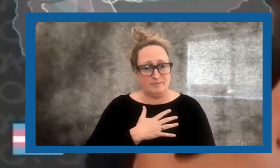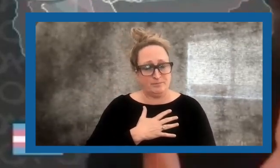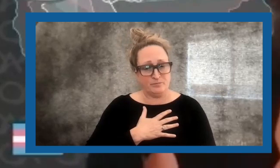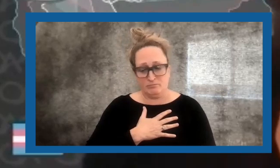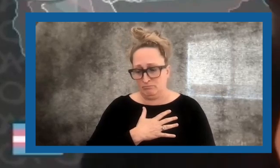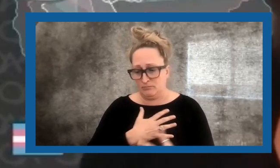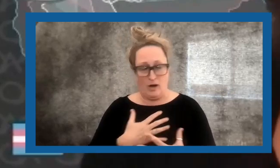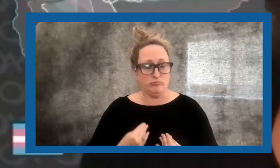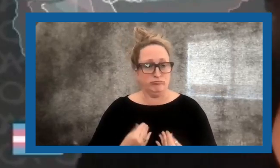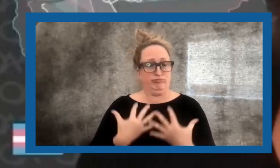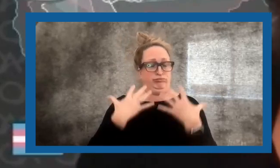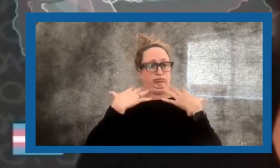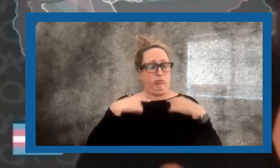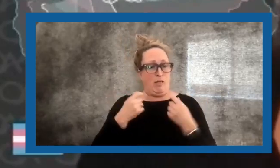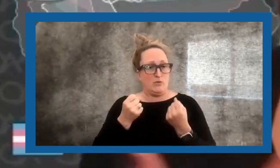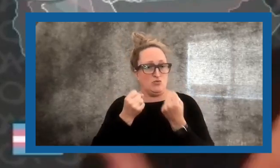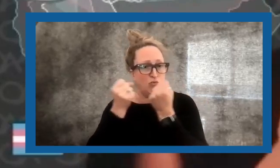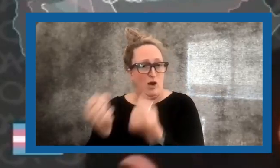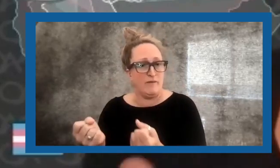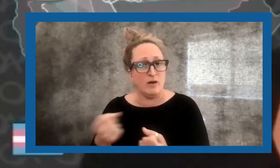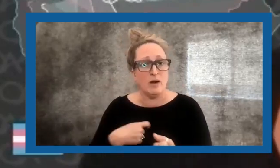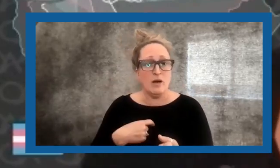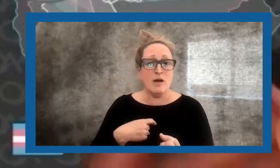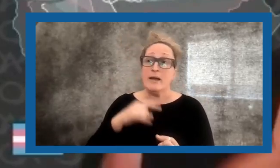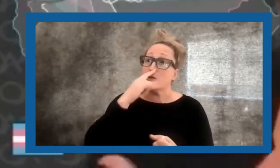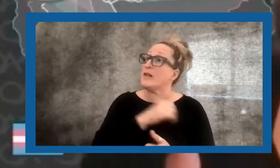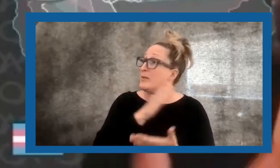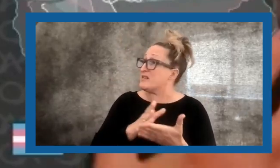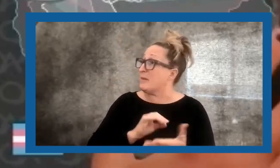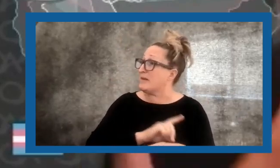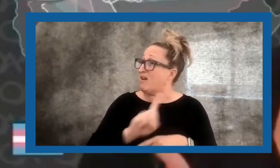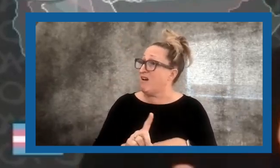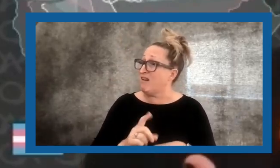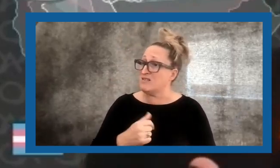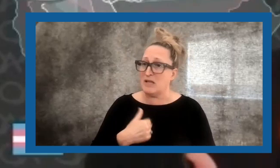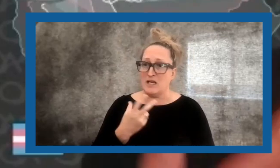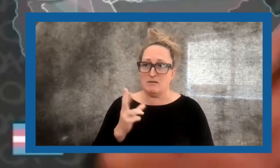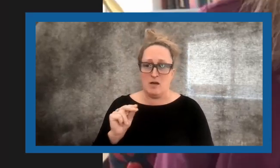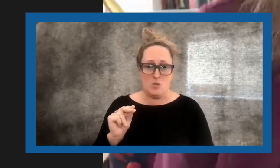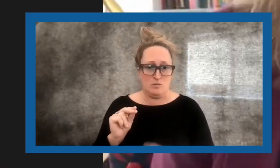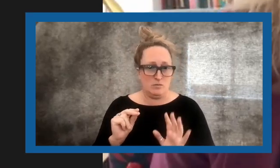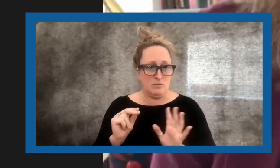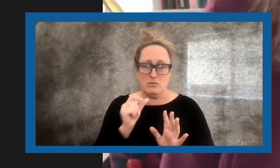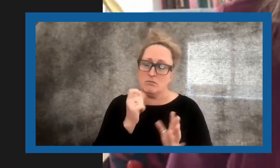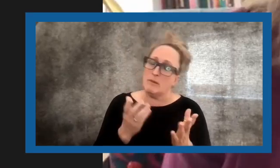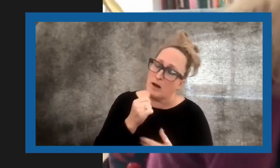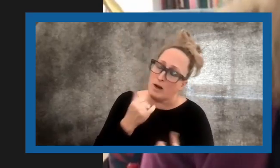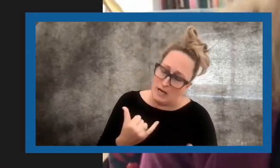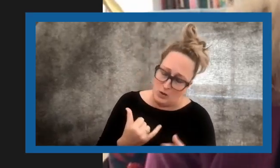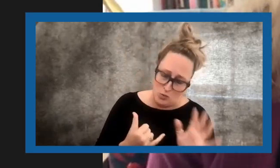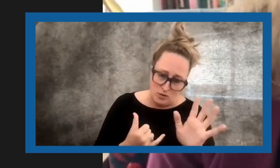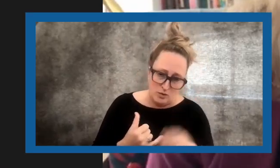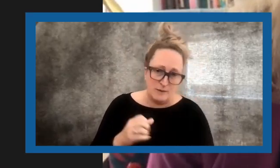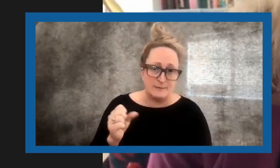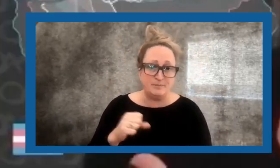it came over me in the car. Like my kids are like, "Oh, can we stop at McDonald's?" And I'm like, "No, maybe not now." Not now.